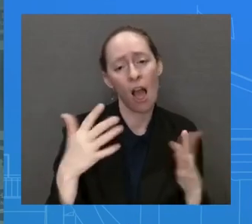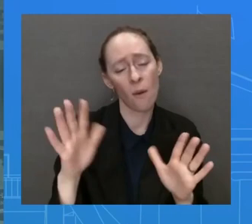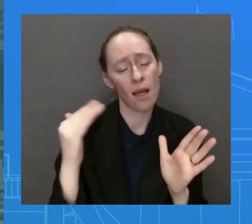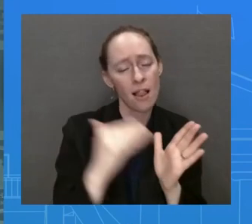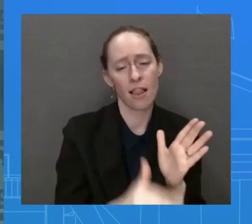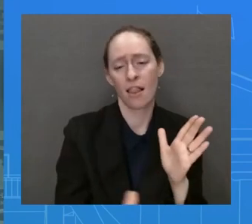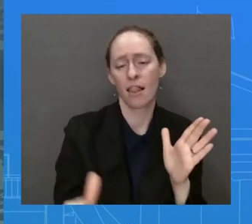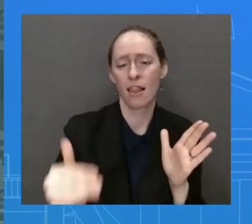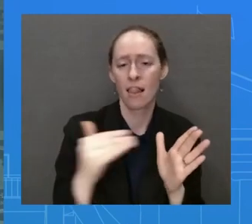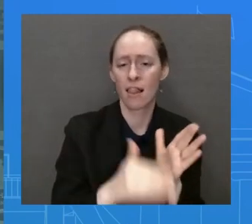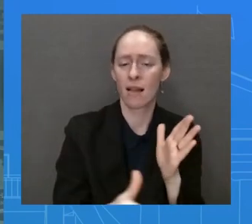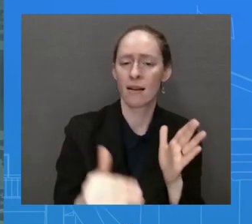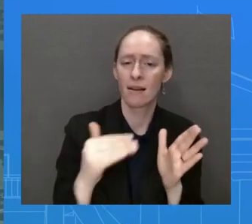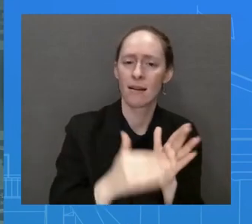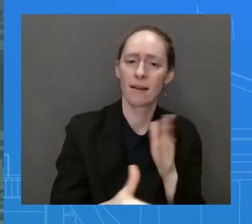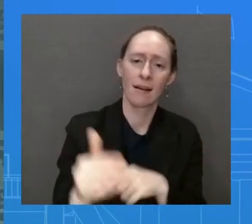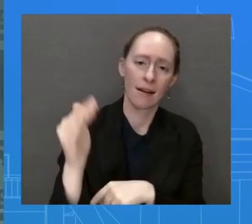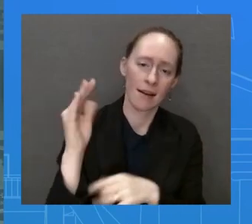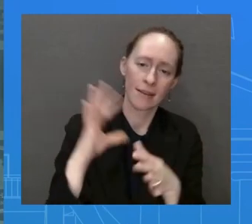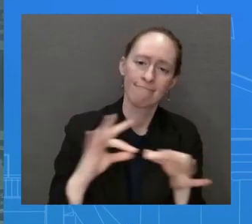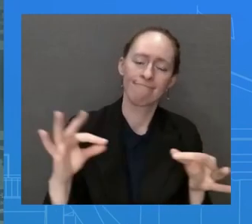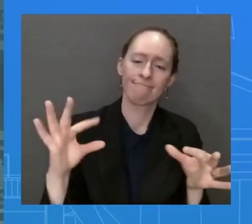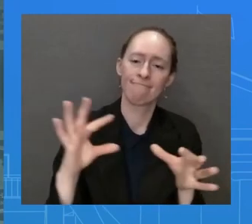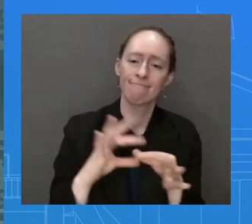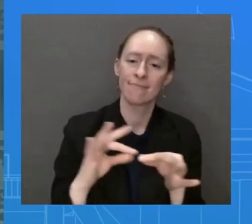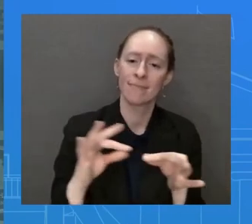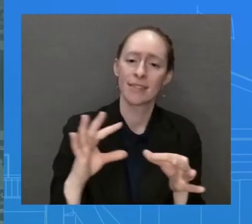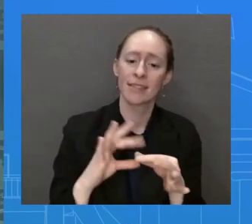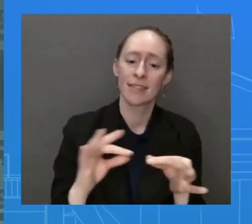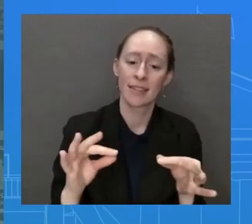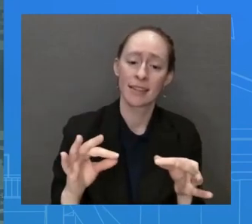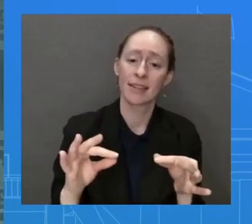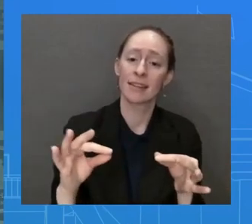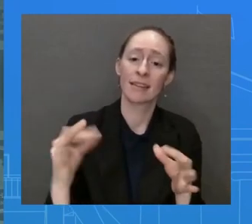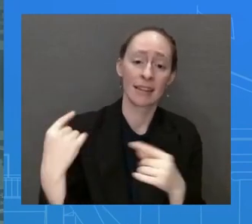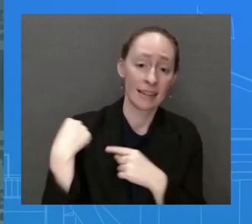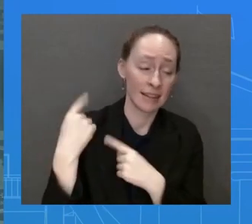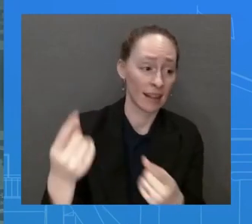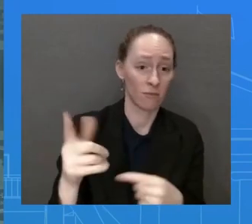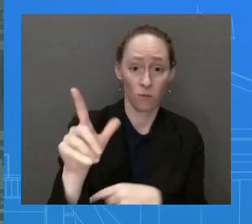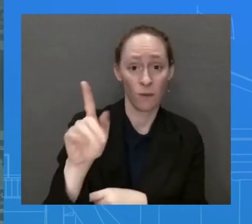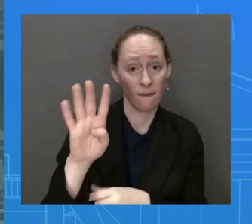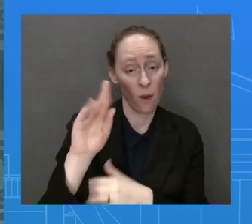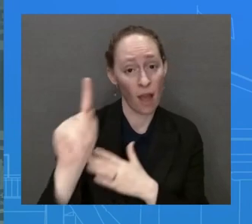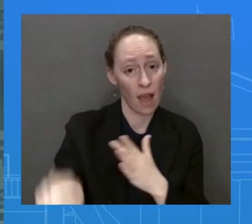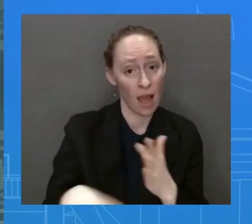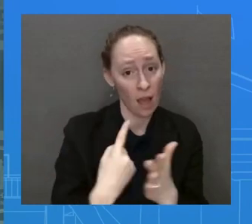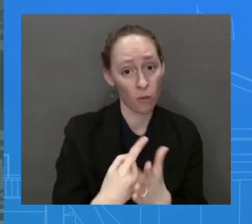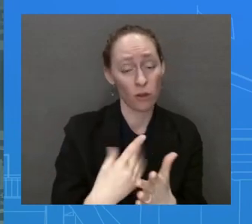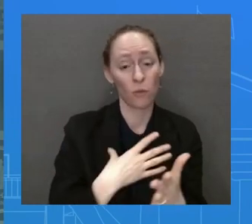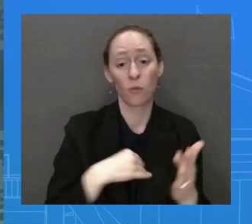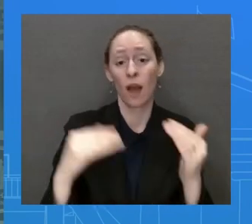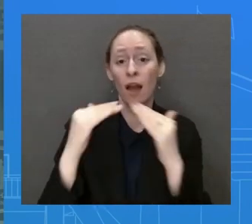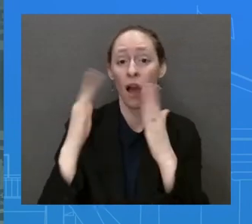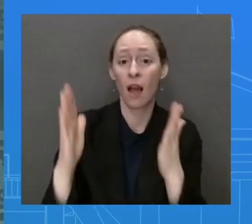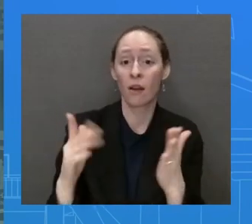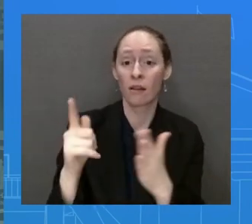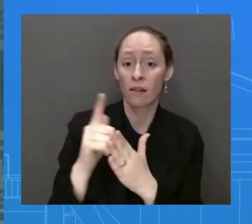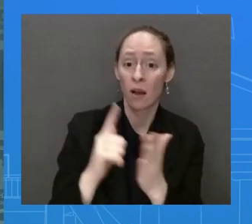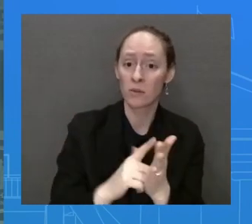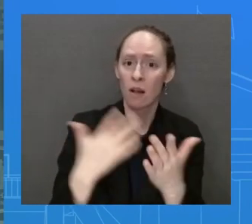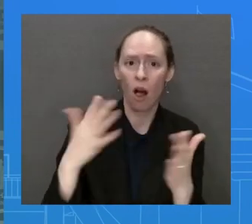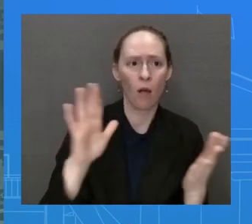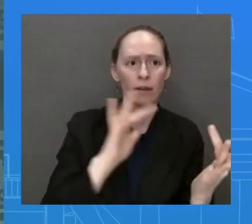my colleagues at the White House Counsel White House Counsel's office has been in touch with many of you and has answered a lot of your